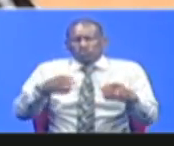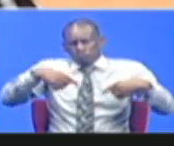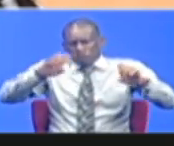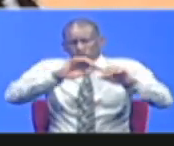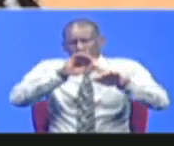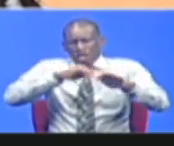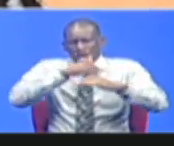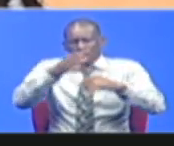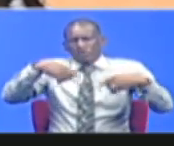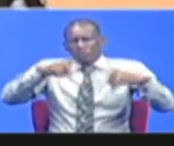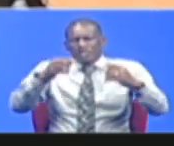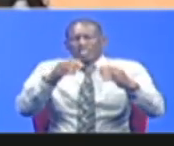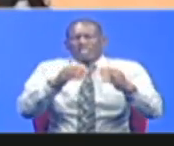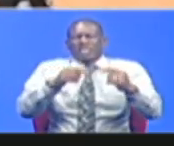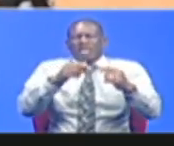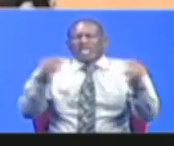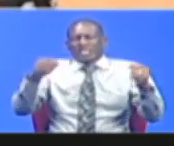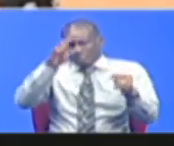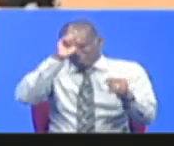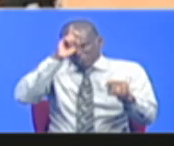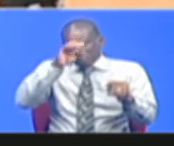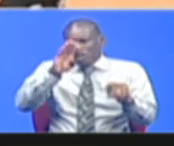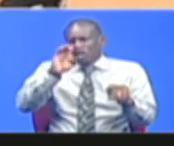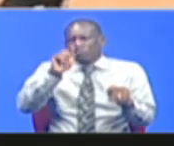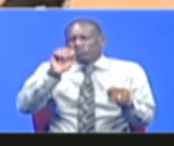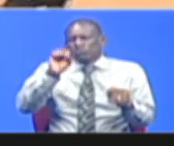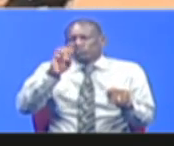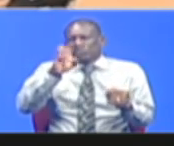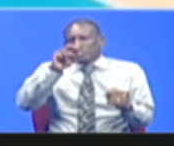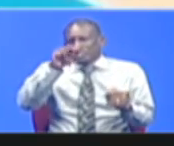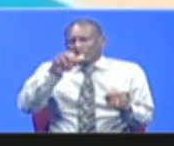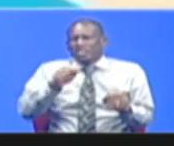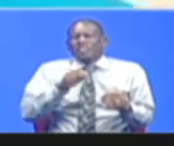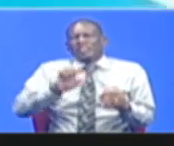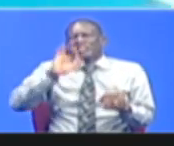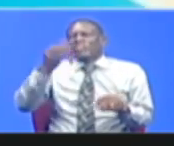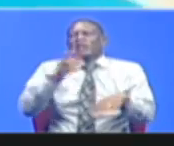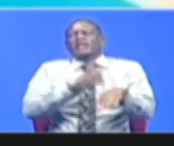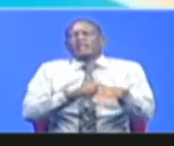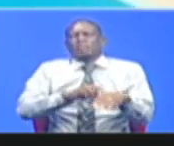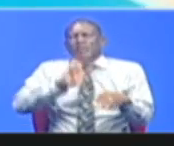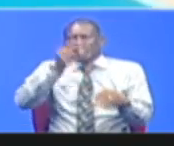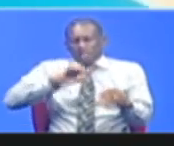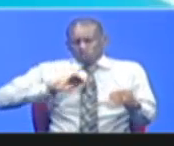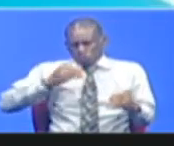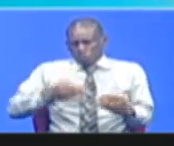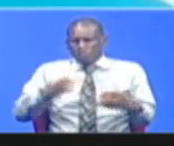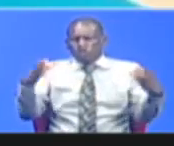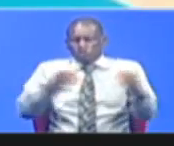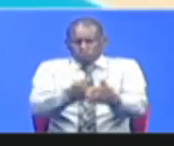over Egypt and Botswana. This will be the third Olympics appearance for the Malkia Strikers, who featured at the